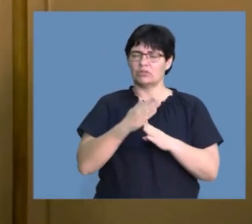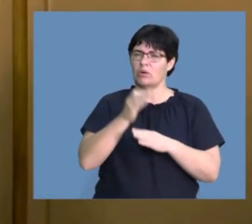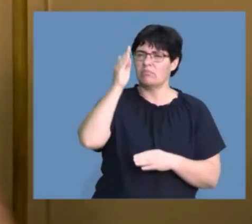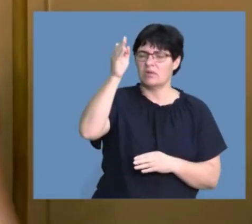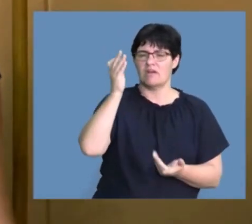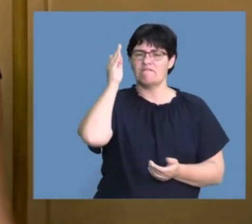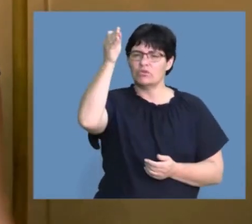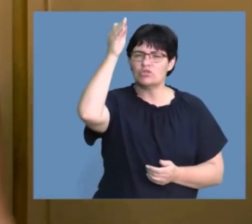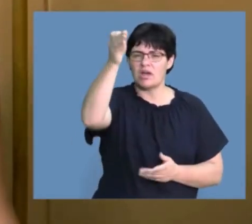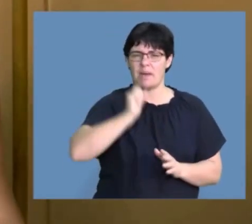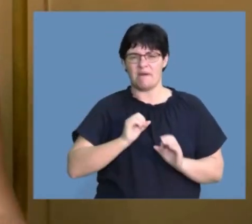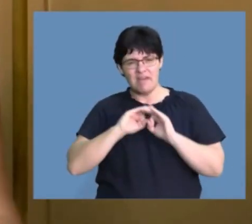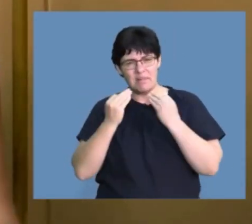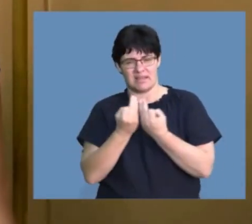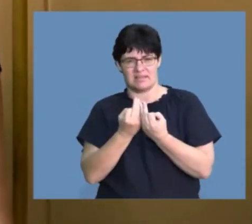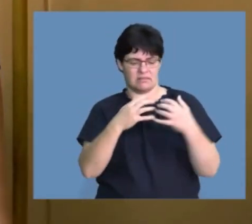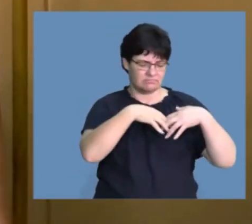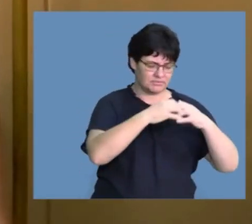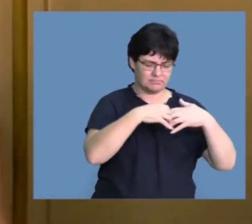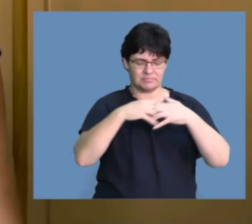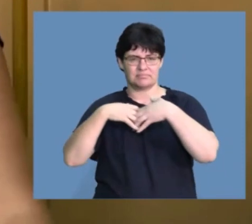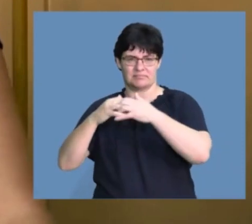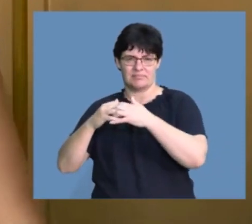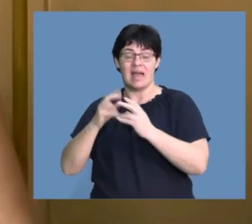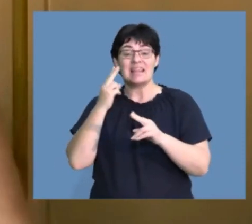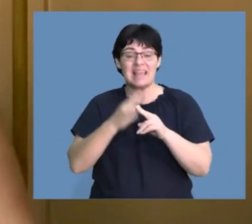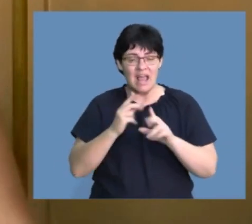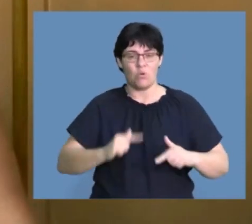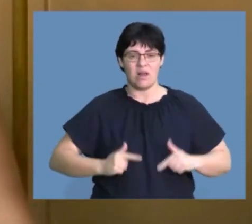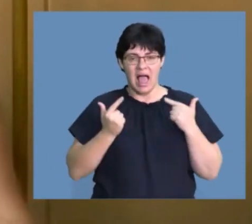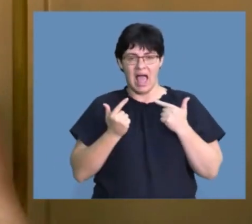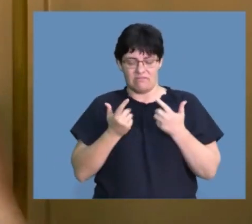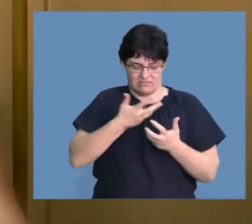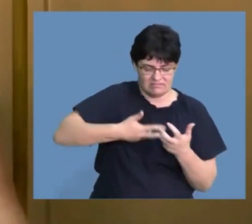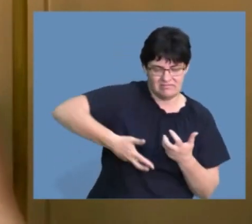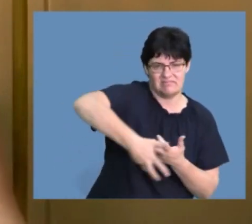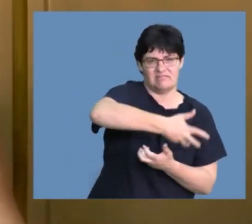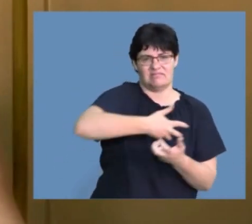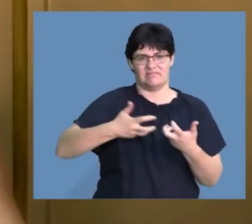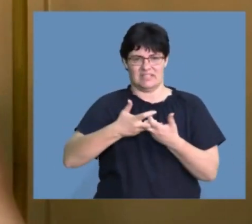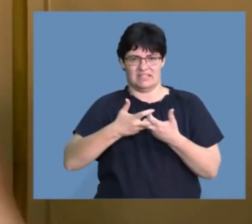future, for my family? Let's set them in place and then fit the rest of your life in.